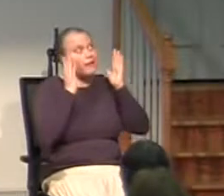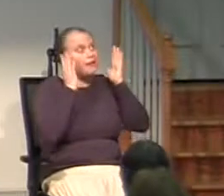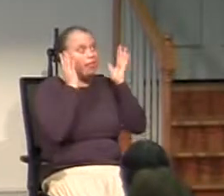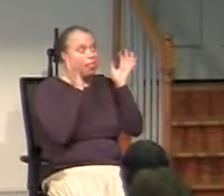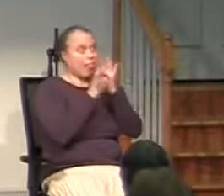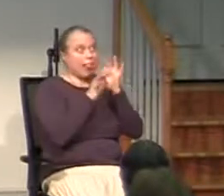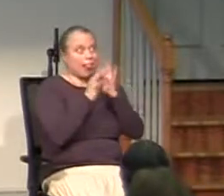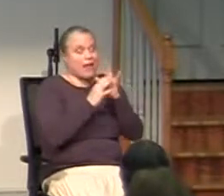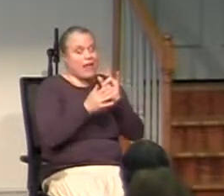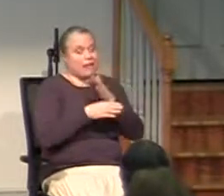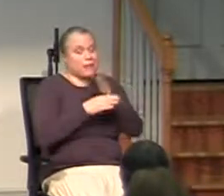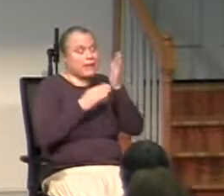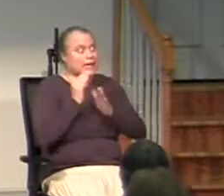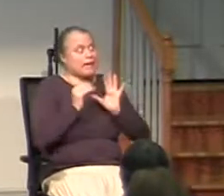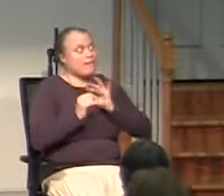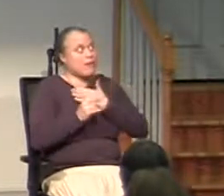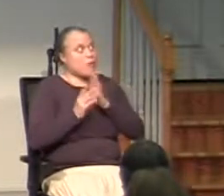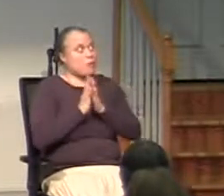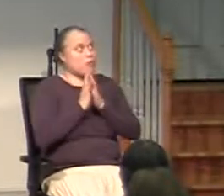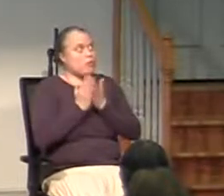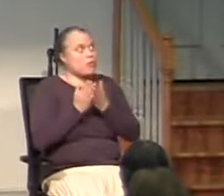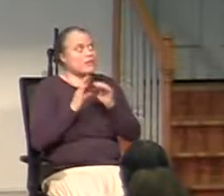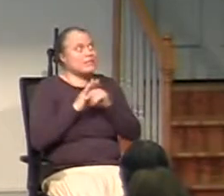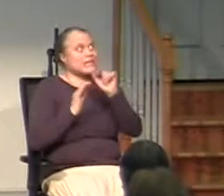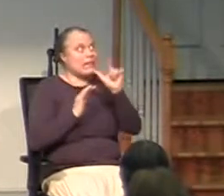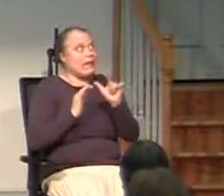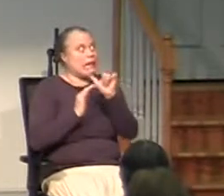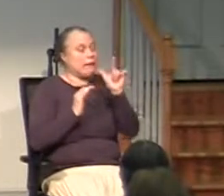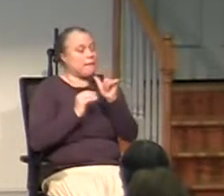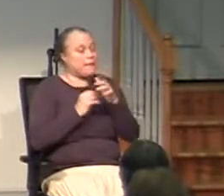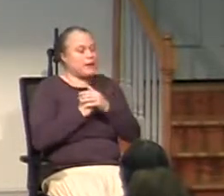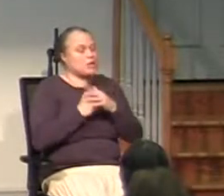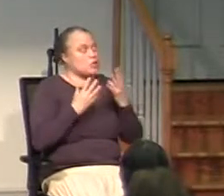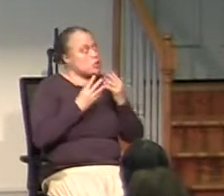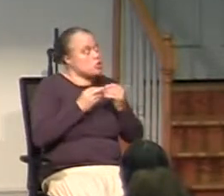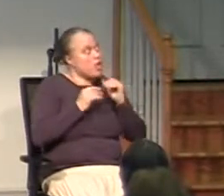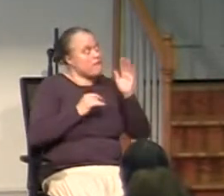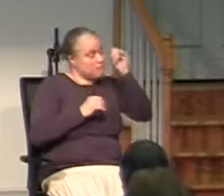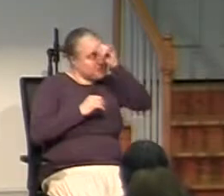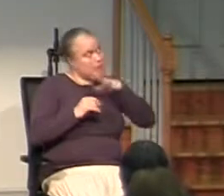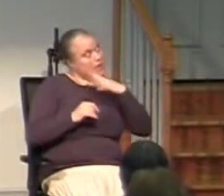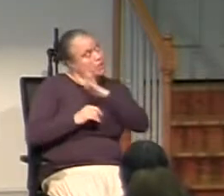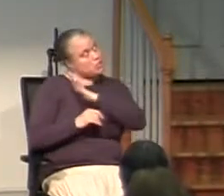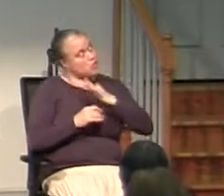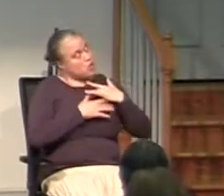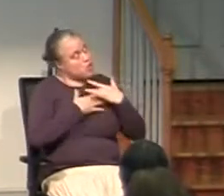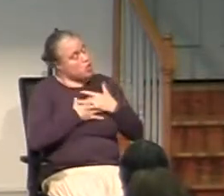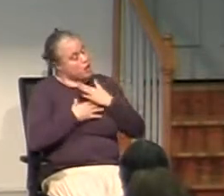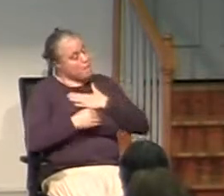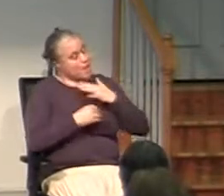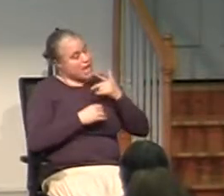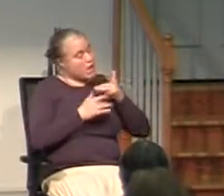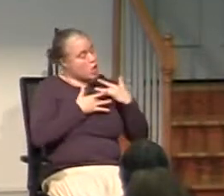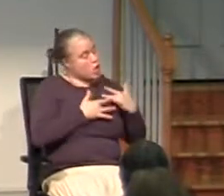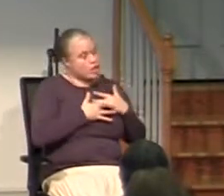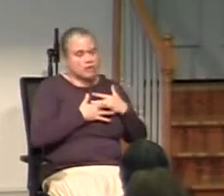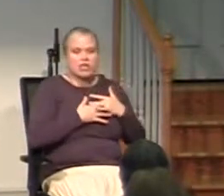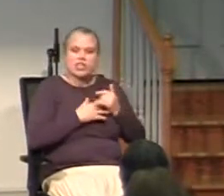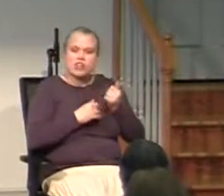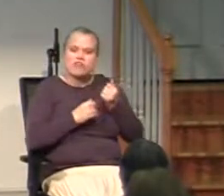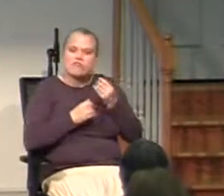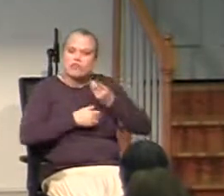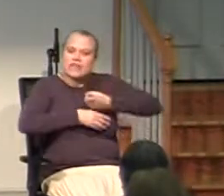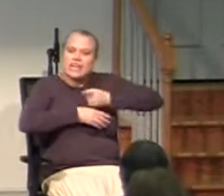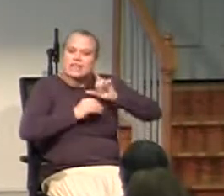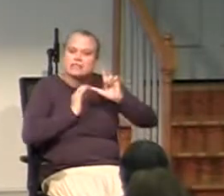going to be enmity there." So I said, "Soften his heart, soften mine." You know, in a few days, man